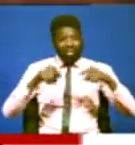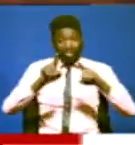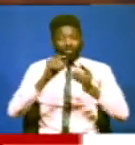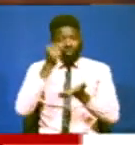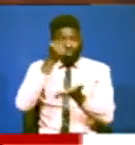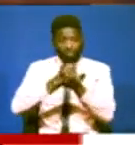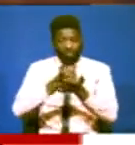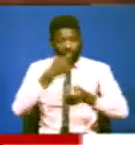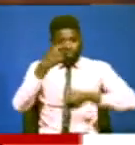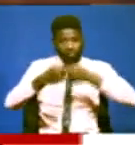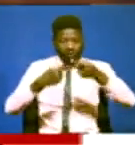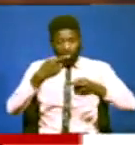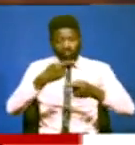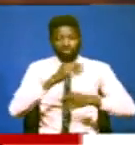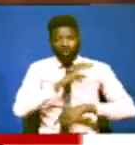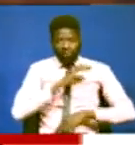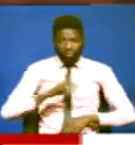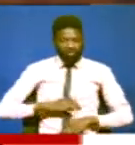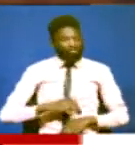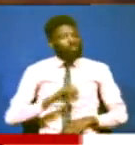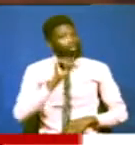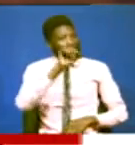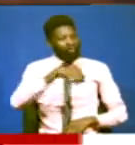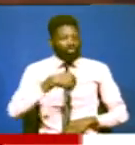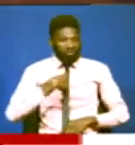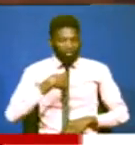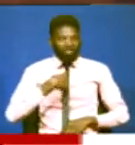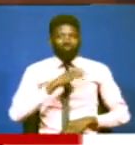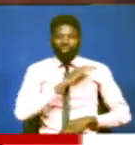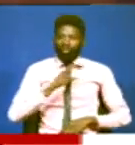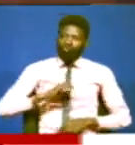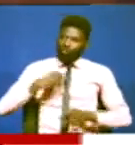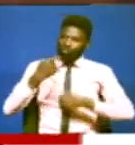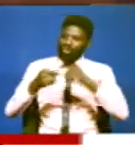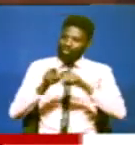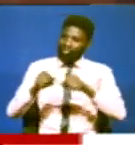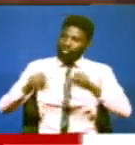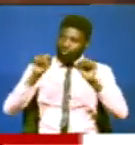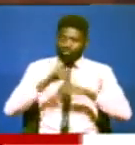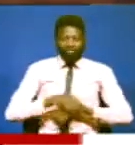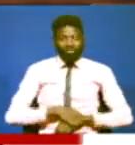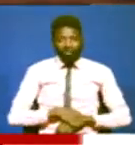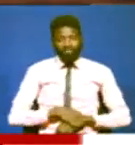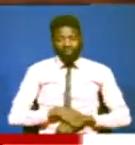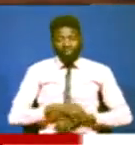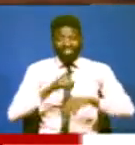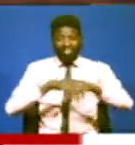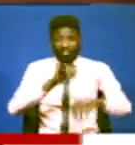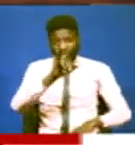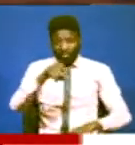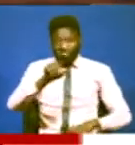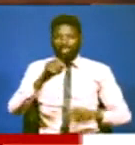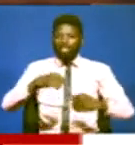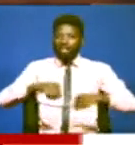in the commission? Yes, I was still in the commission as a chairperson. As at time you were still the chairperson?